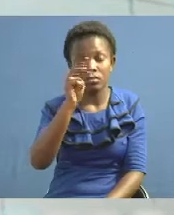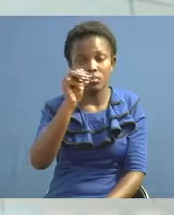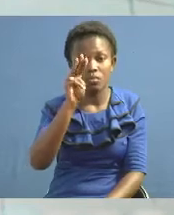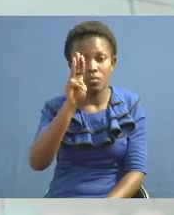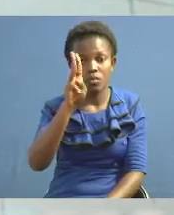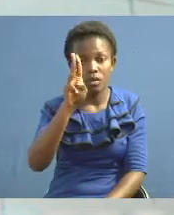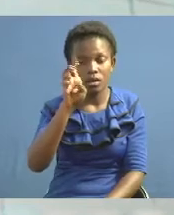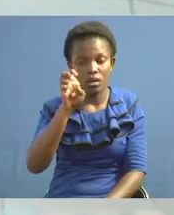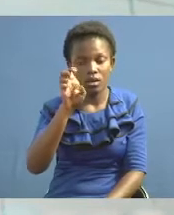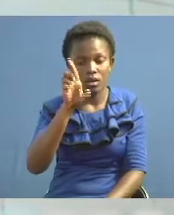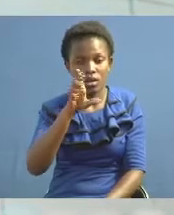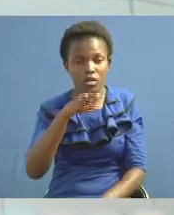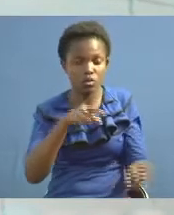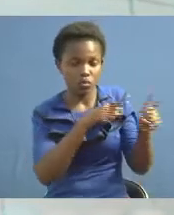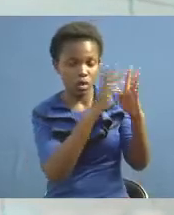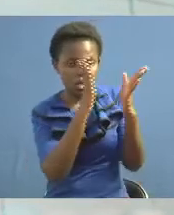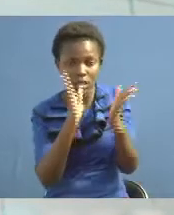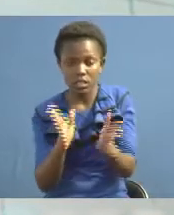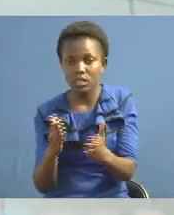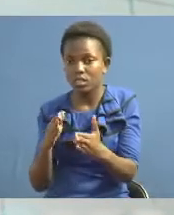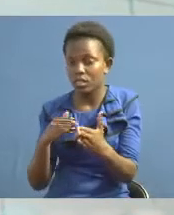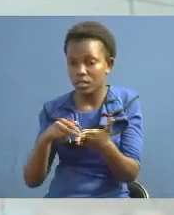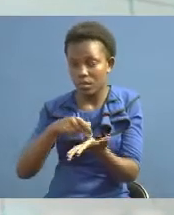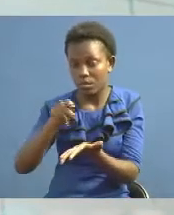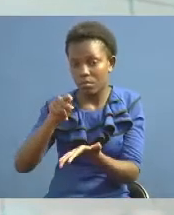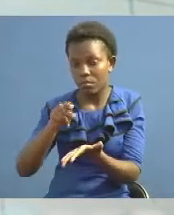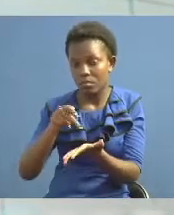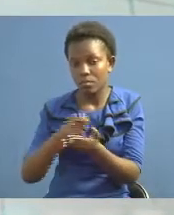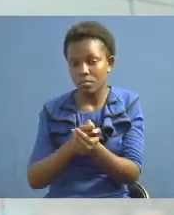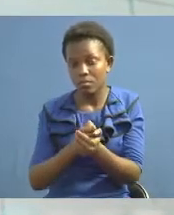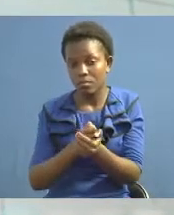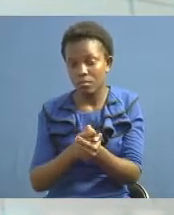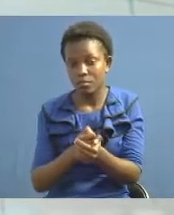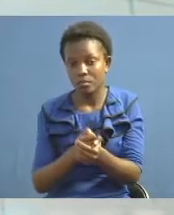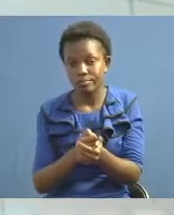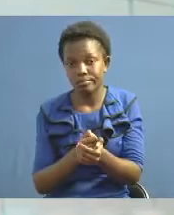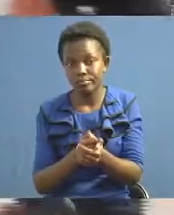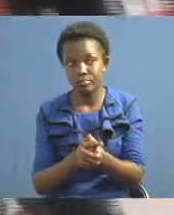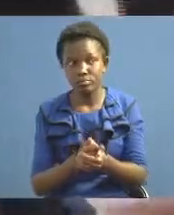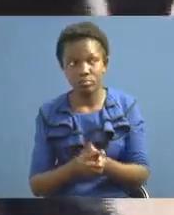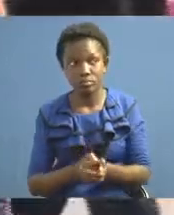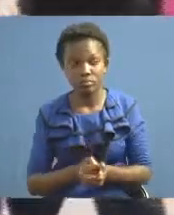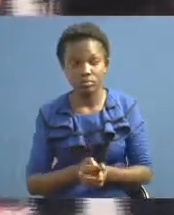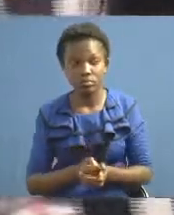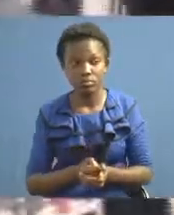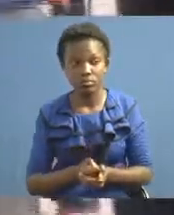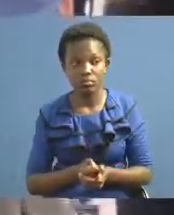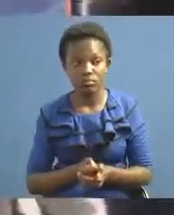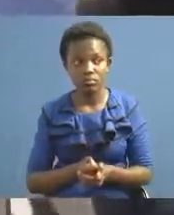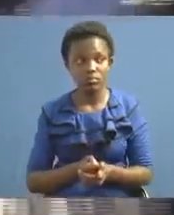tourists had paid for the travel and accommodation by up to 80%.